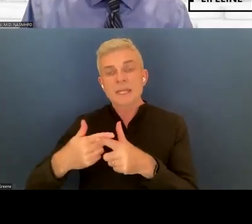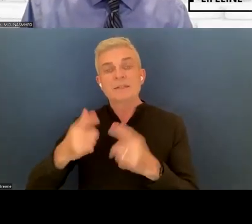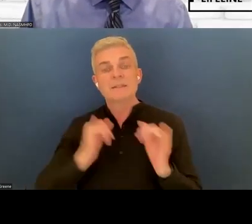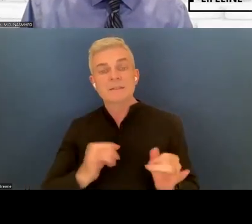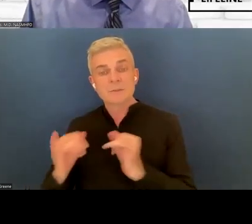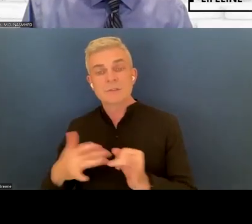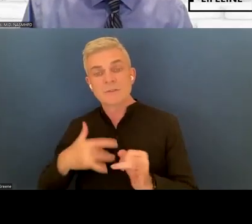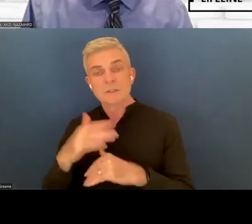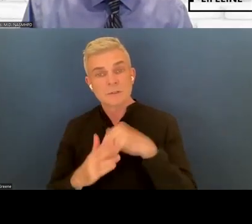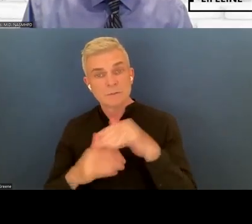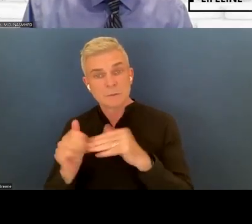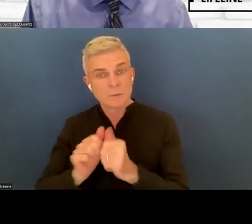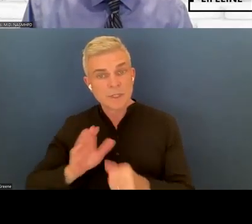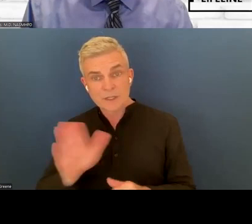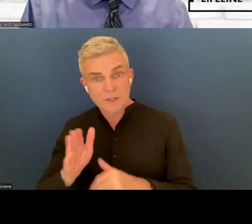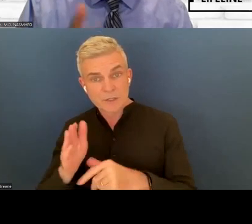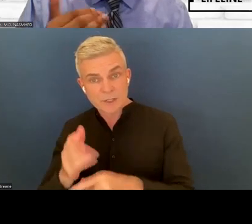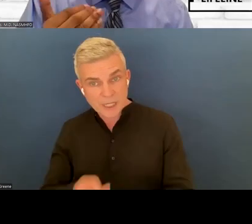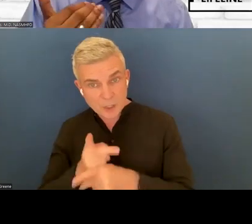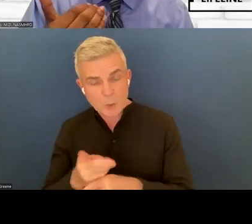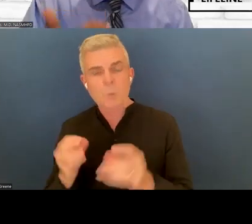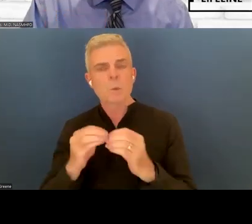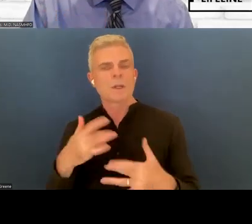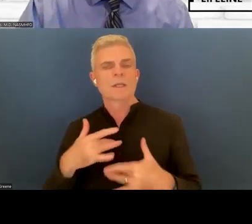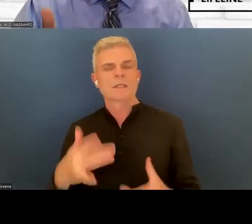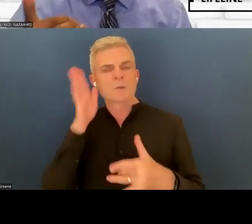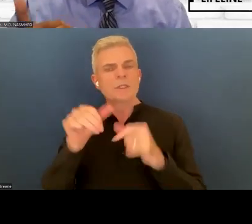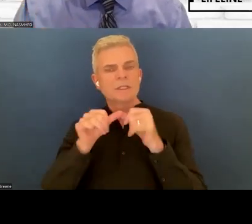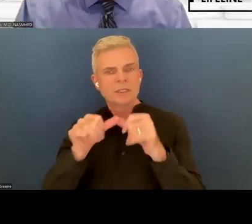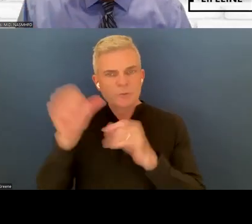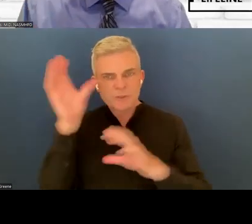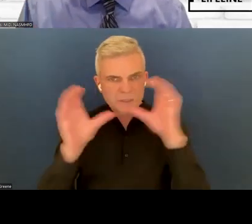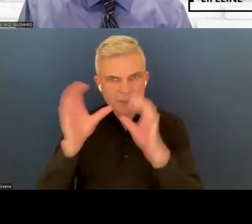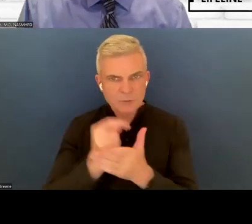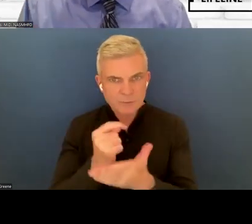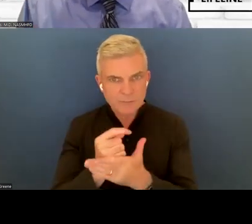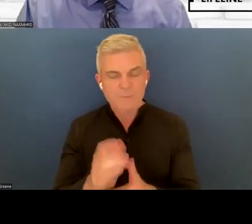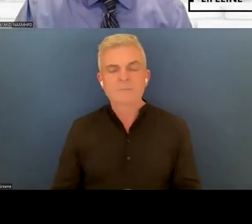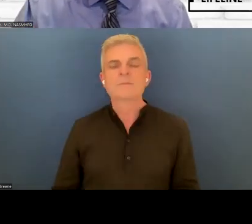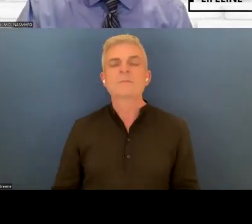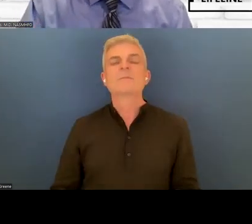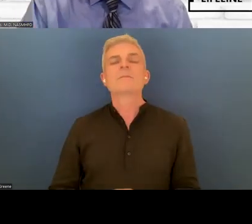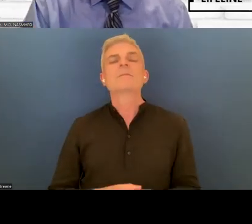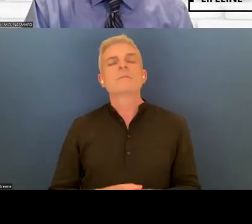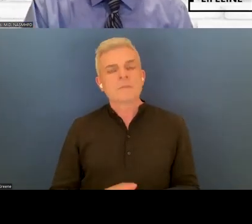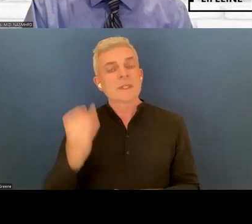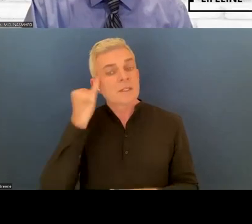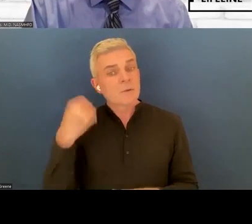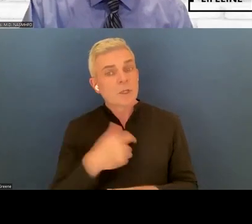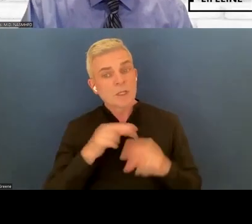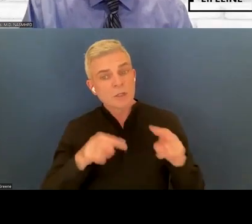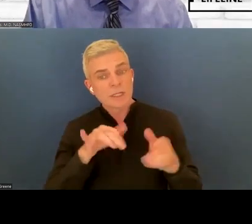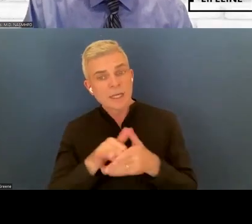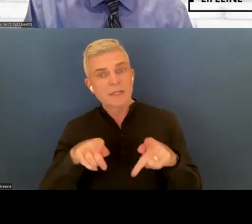likely to continue seeking treatment. So when we look at this as culturally competent providers, they also help